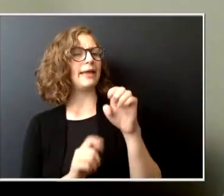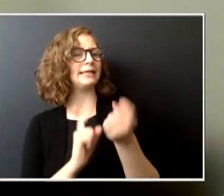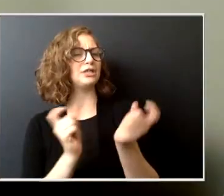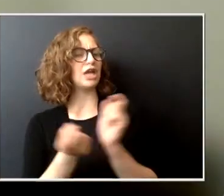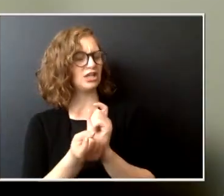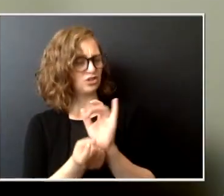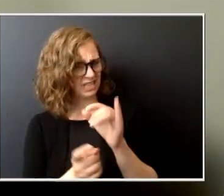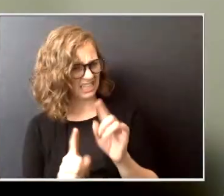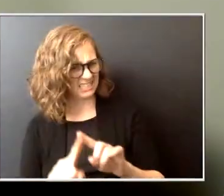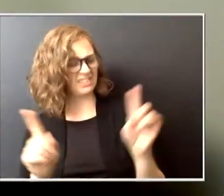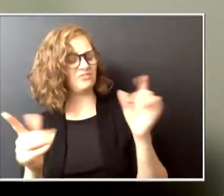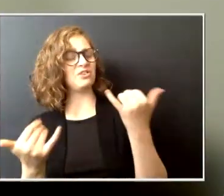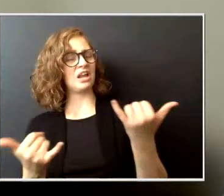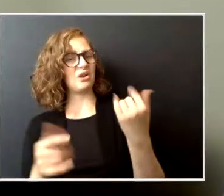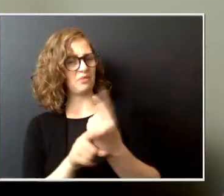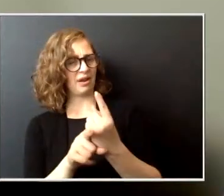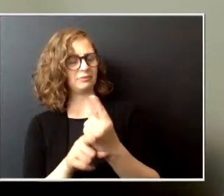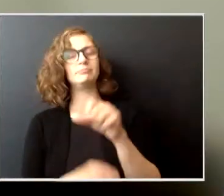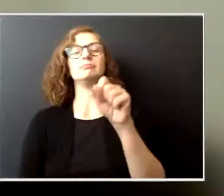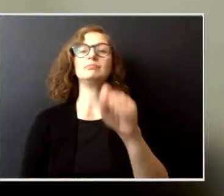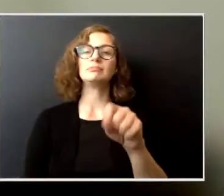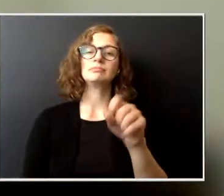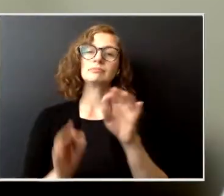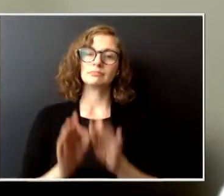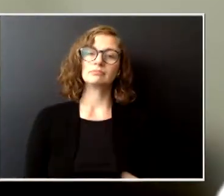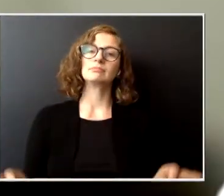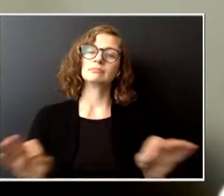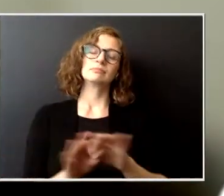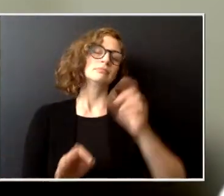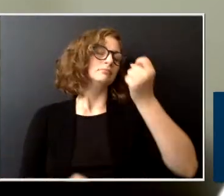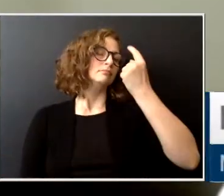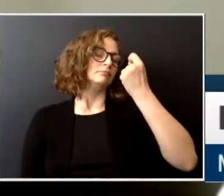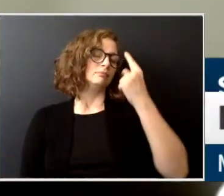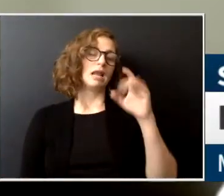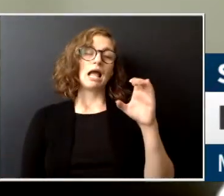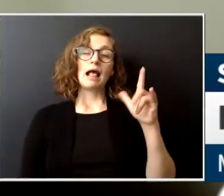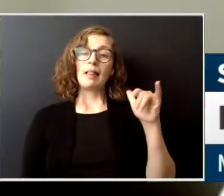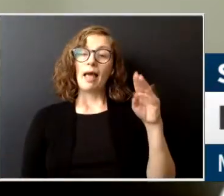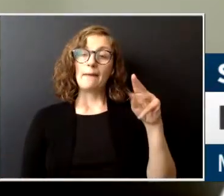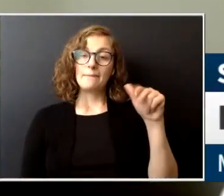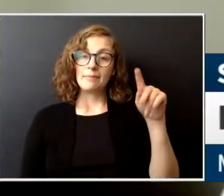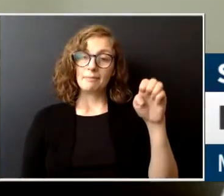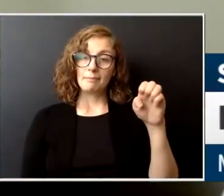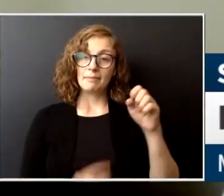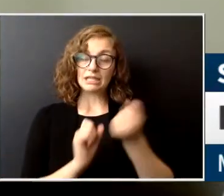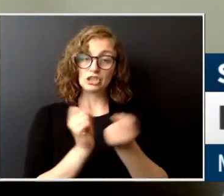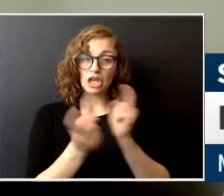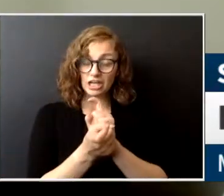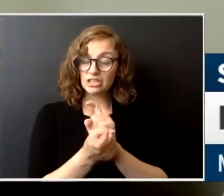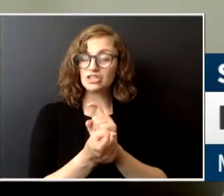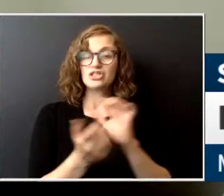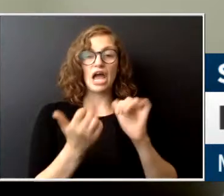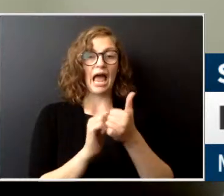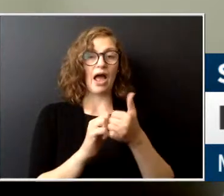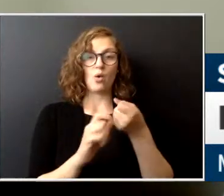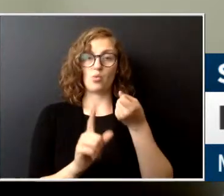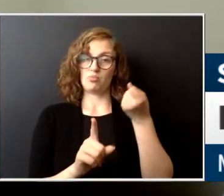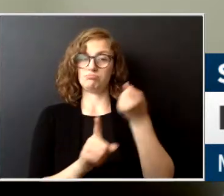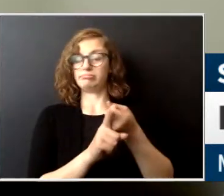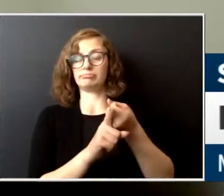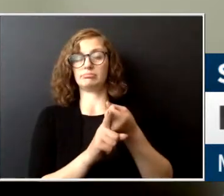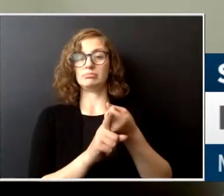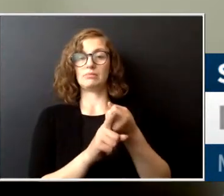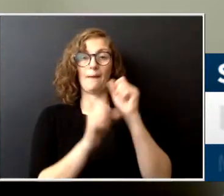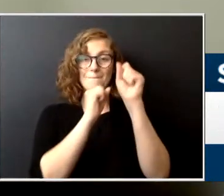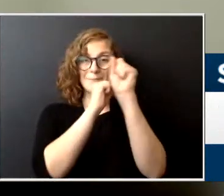to note and understand that about climate change and really the vector that we're dealing with, and that is the mosquito, particularly